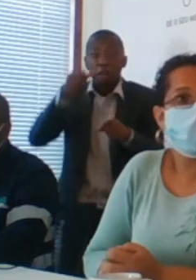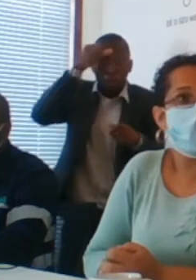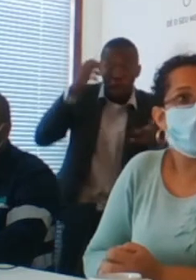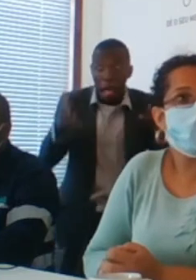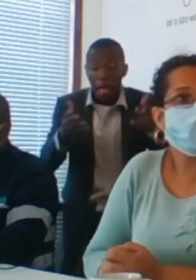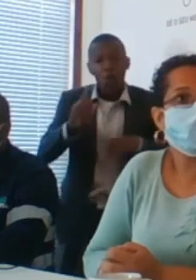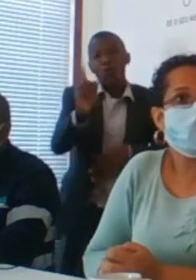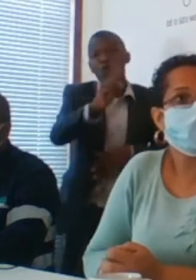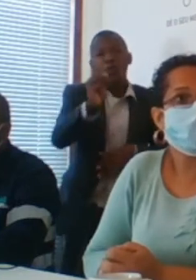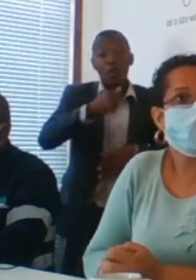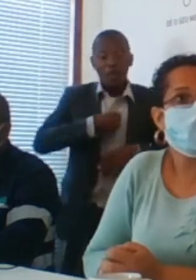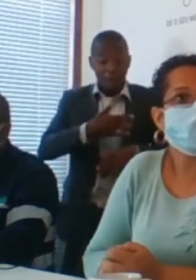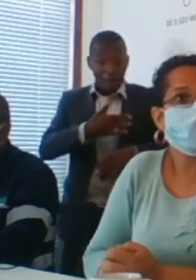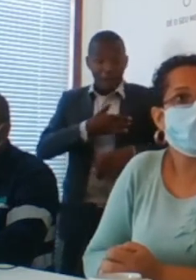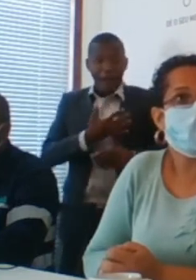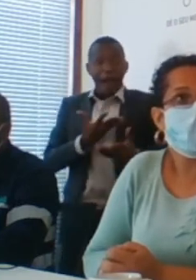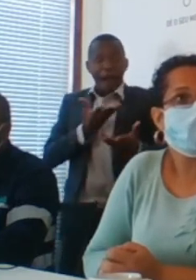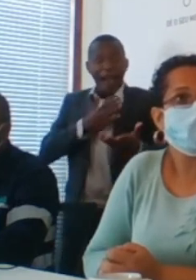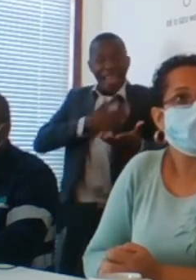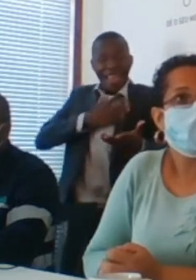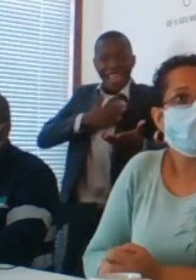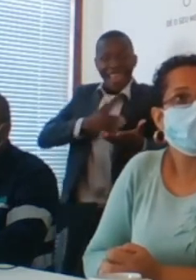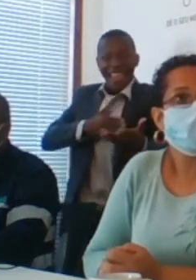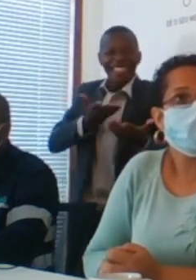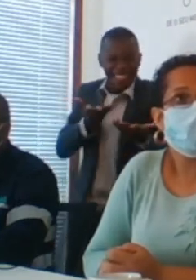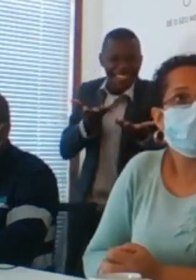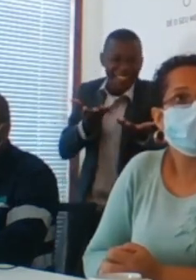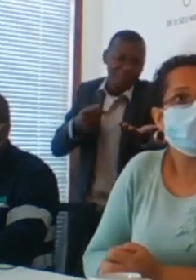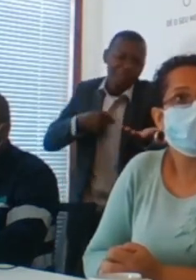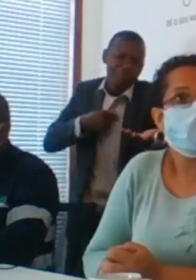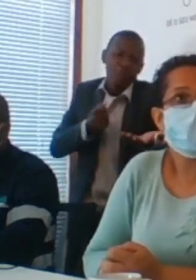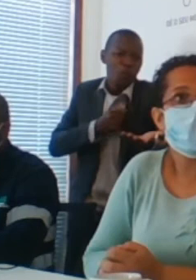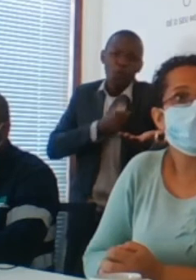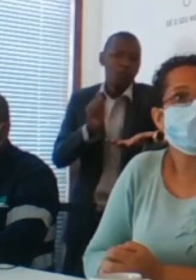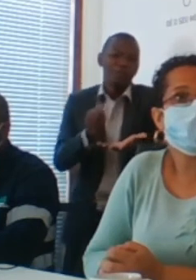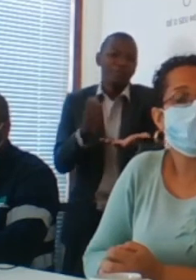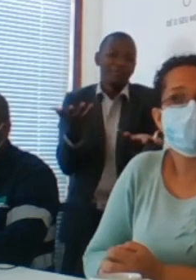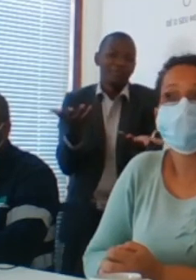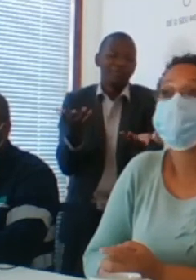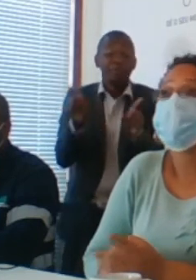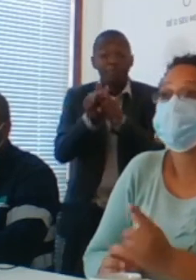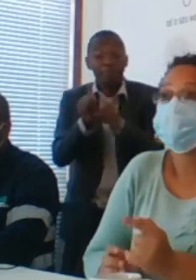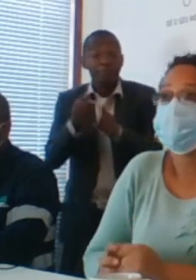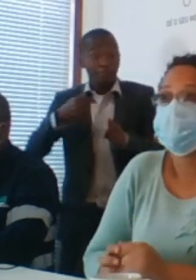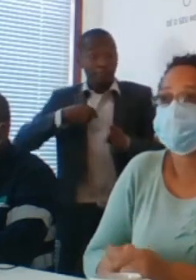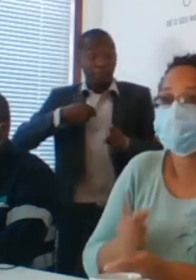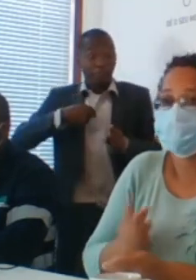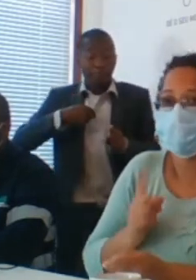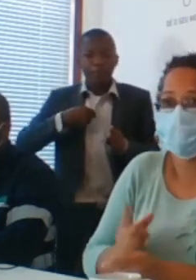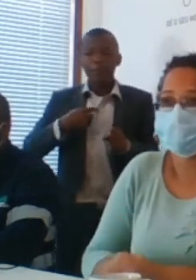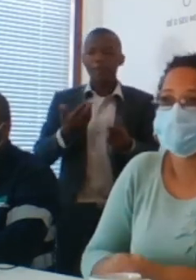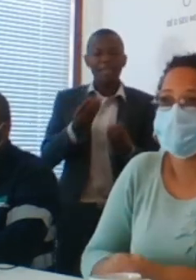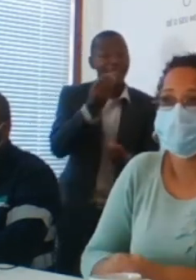my inclination, it's my vocation also to be teaching and working with